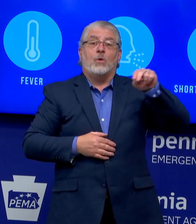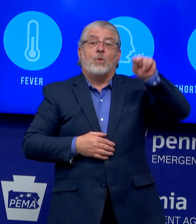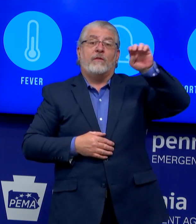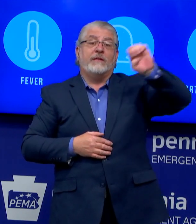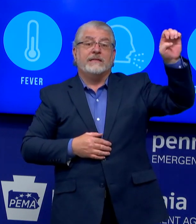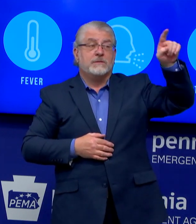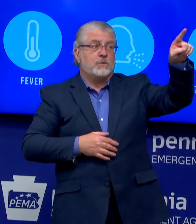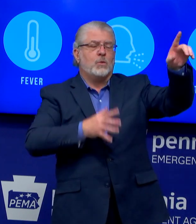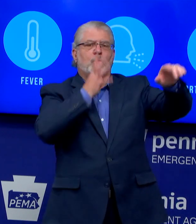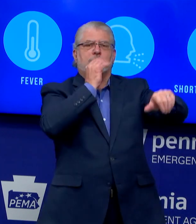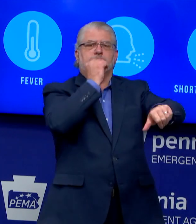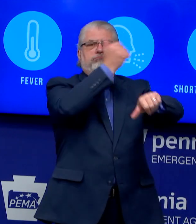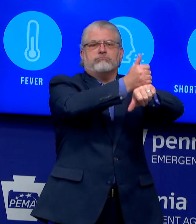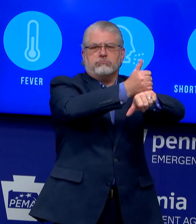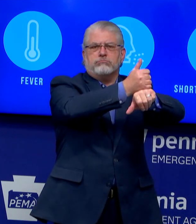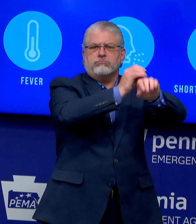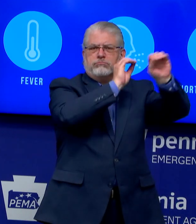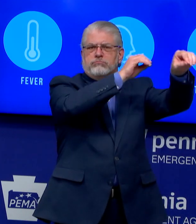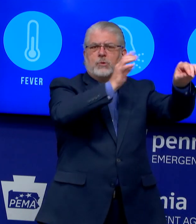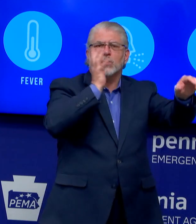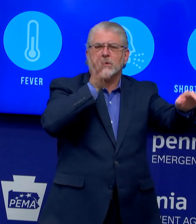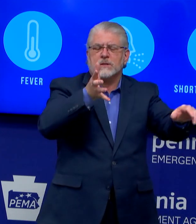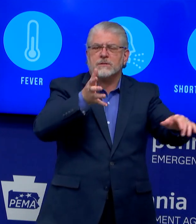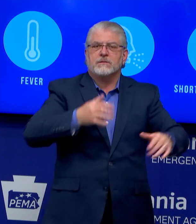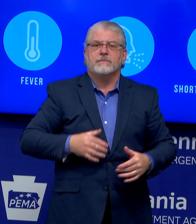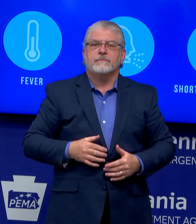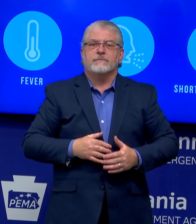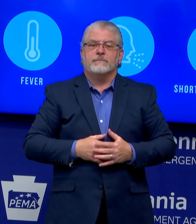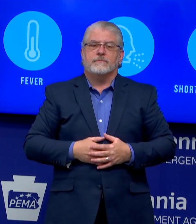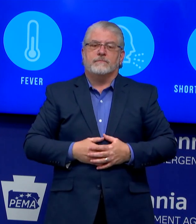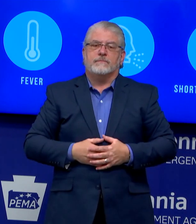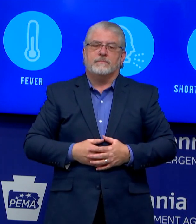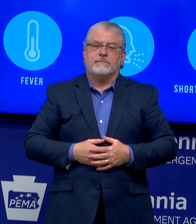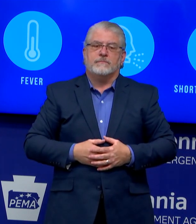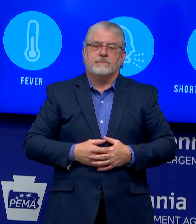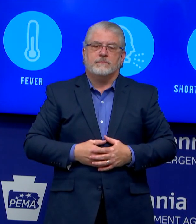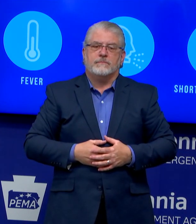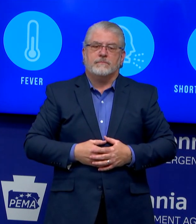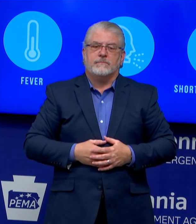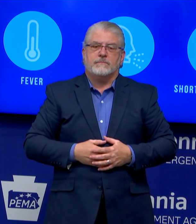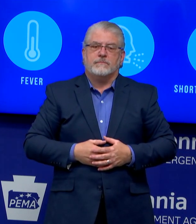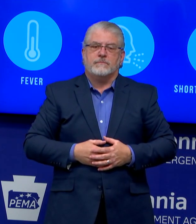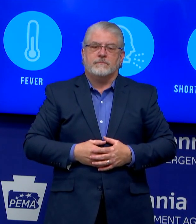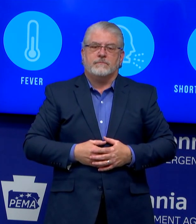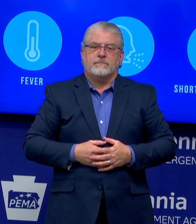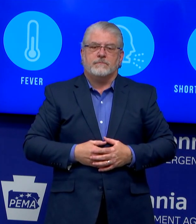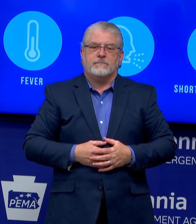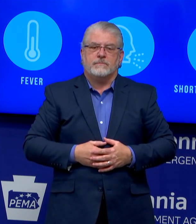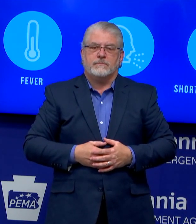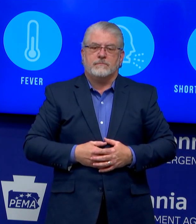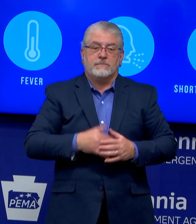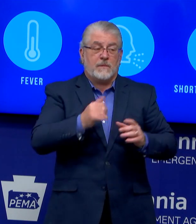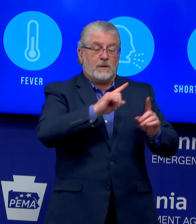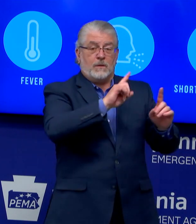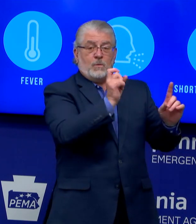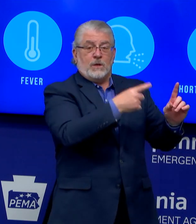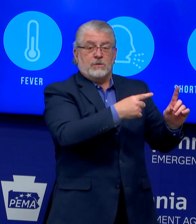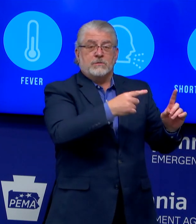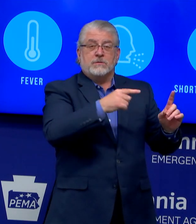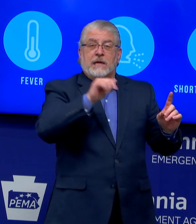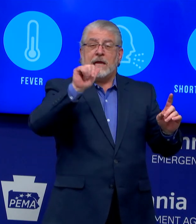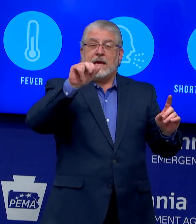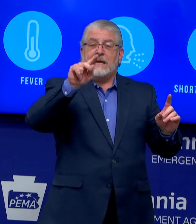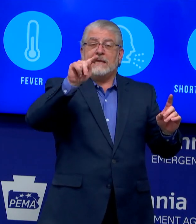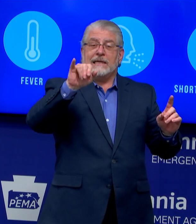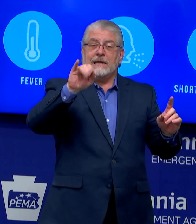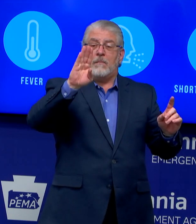is from WGAL. What progress is there in testing for COVID-19 antibodies in patients who have tested positive? Is